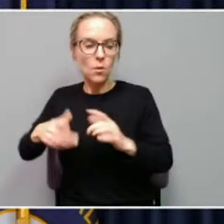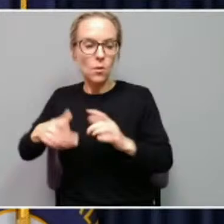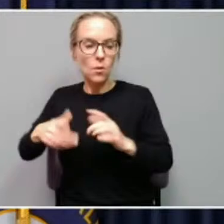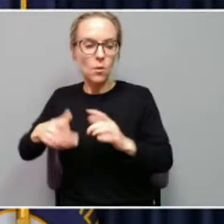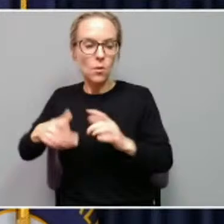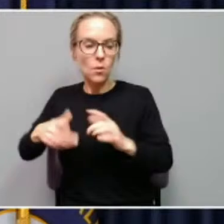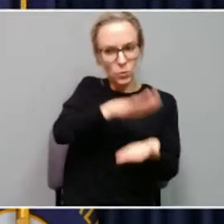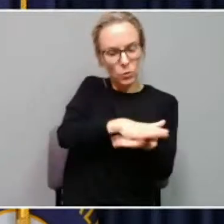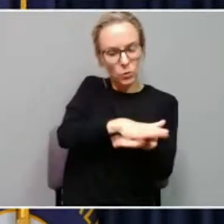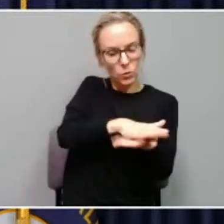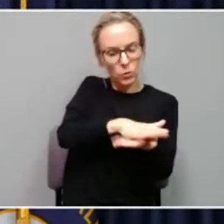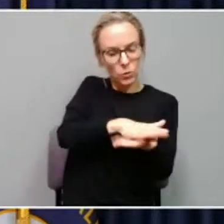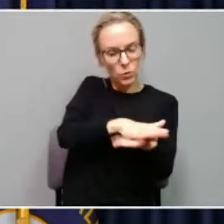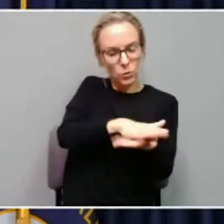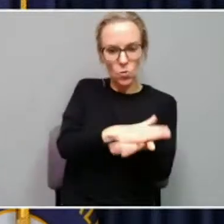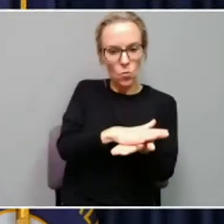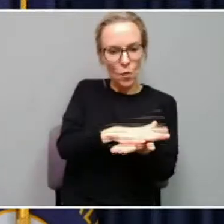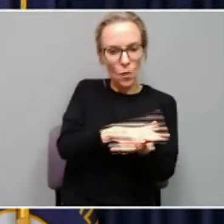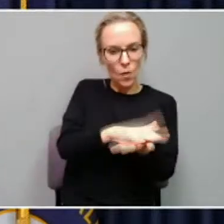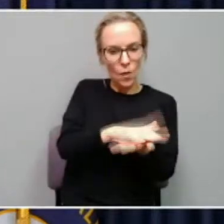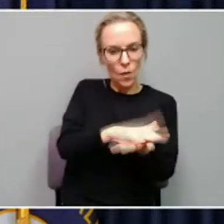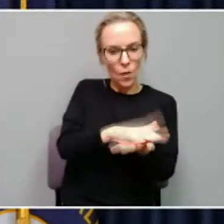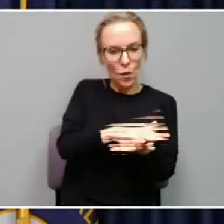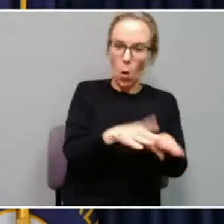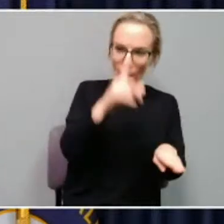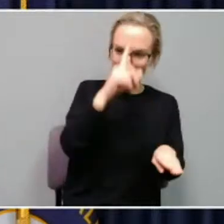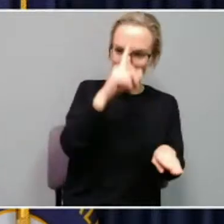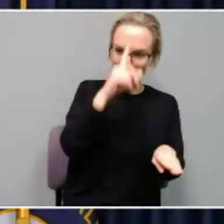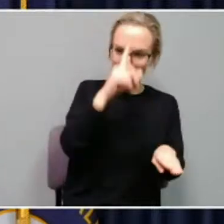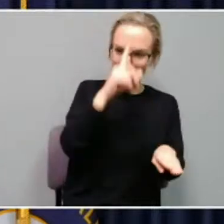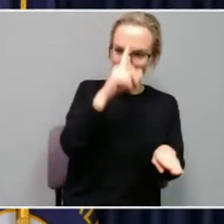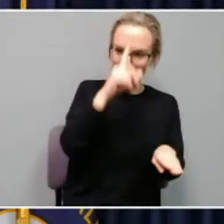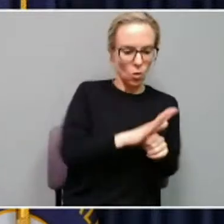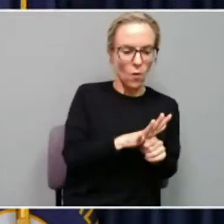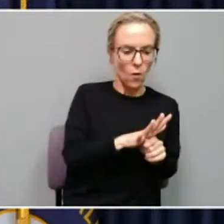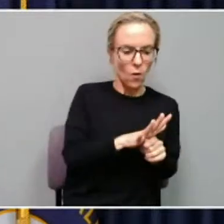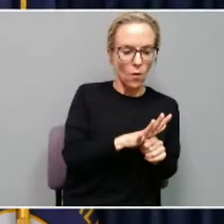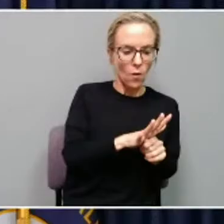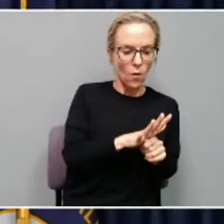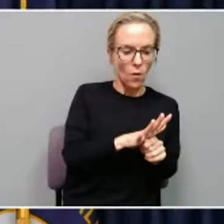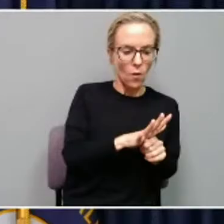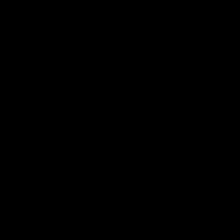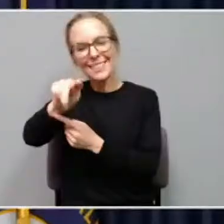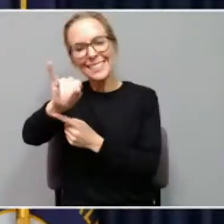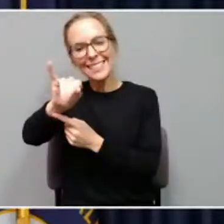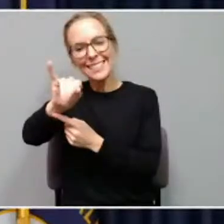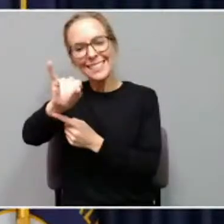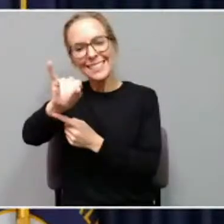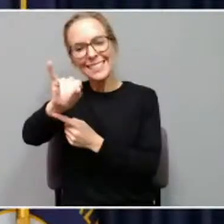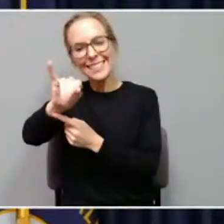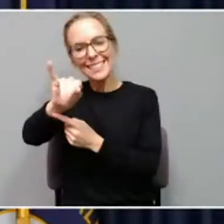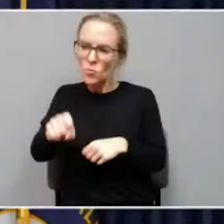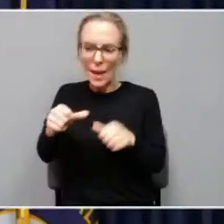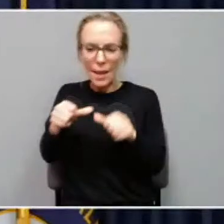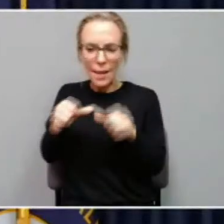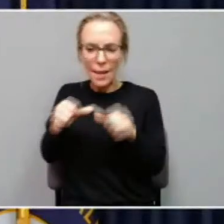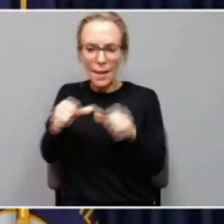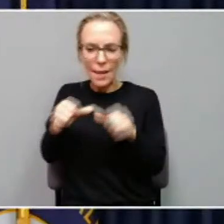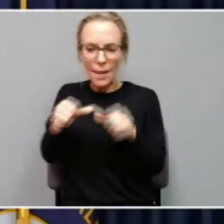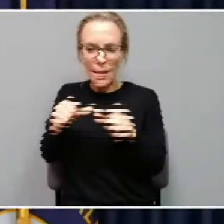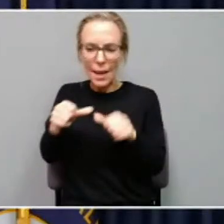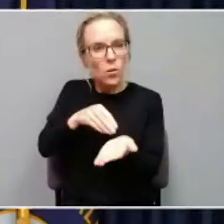now that have to shut down because of COVID should be going to NTI days, right? They should be able to continue that learning and not